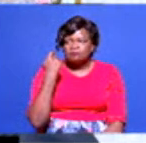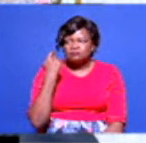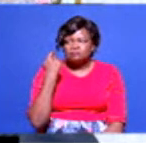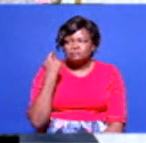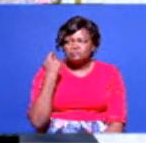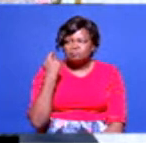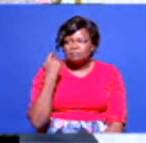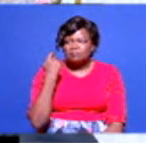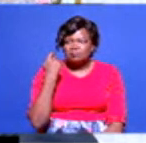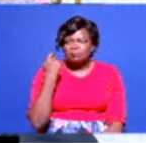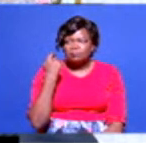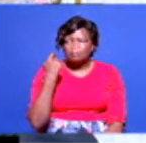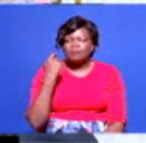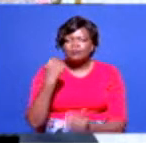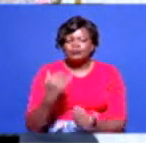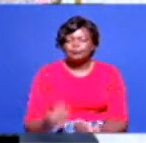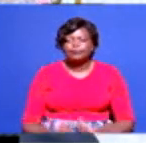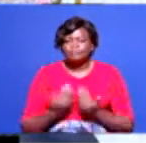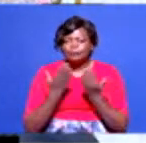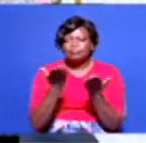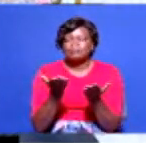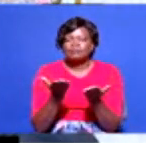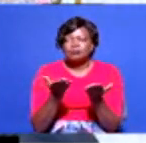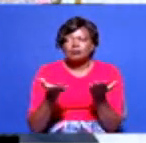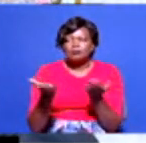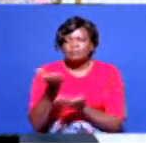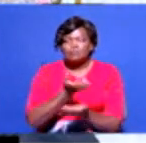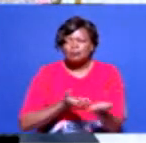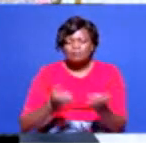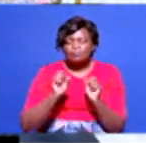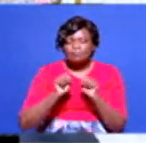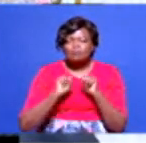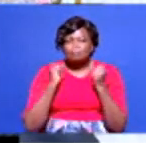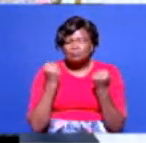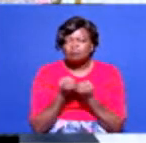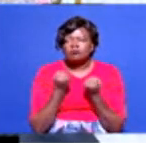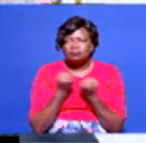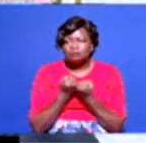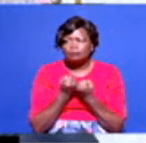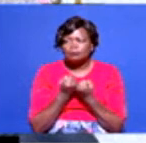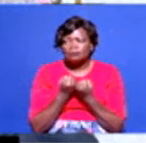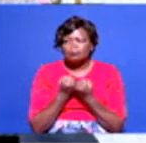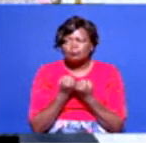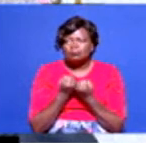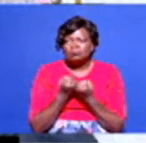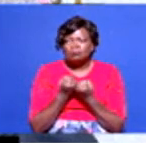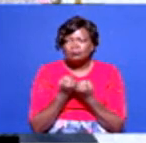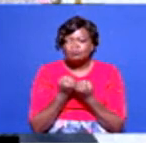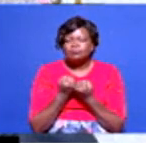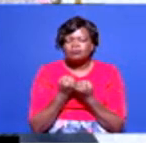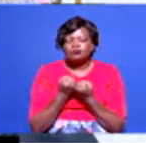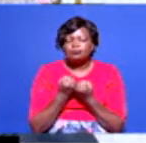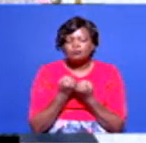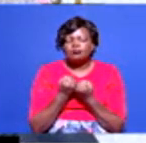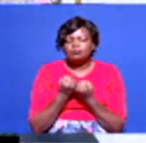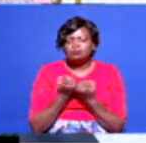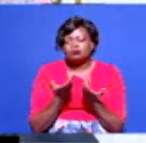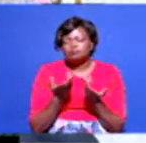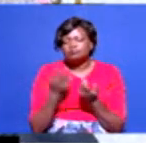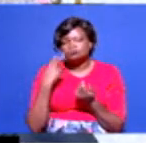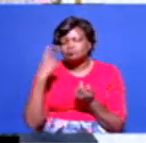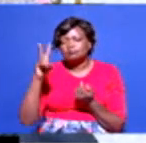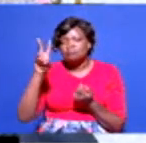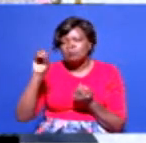He delivered the economic and the social, the Vision 2030 for